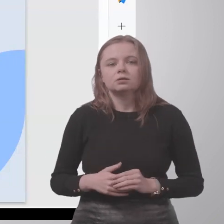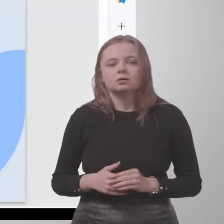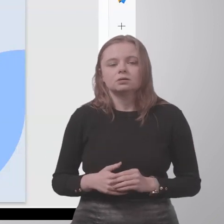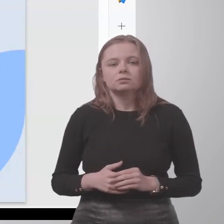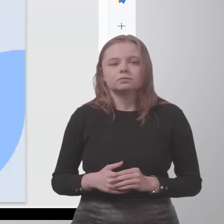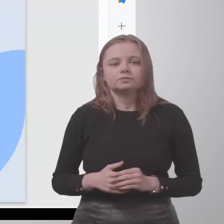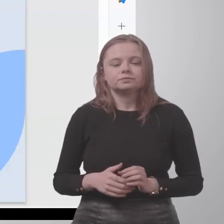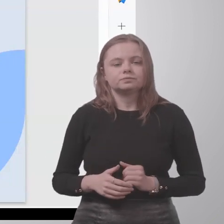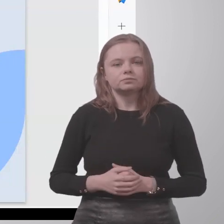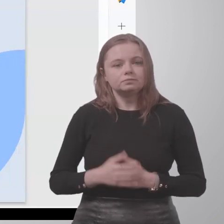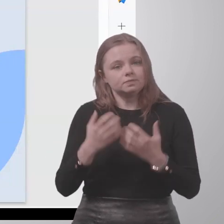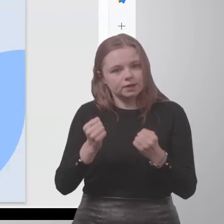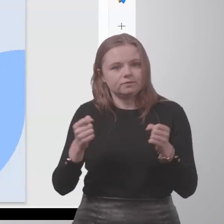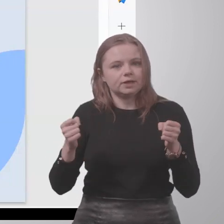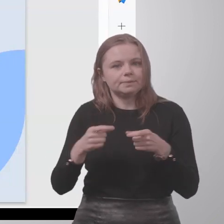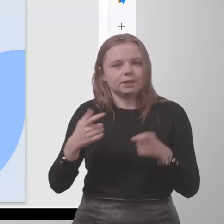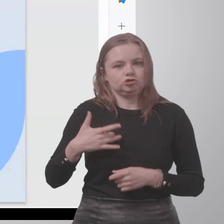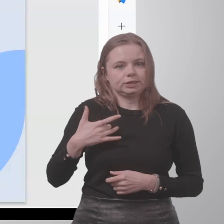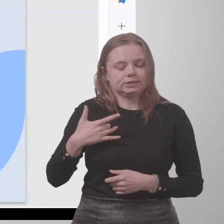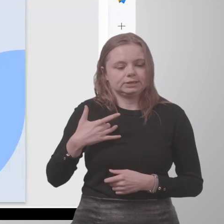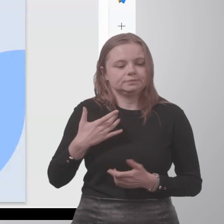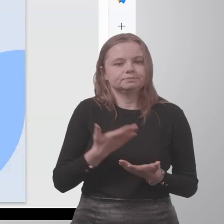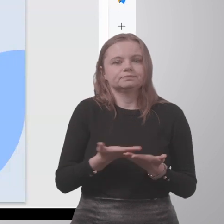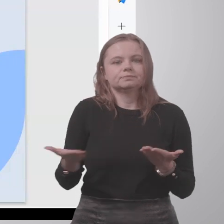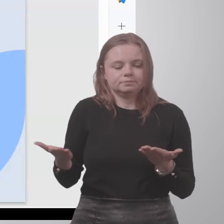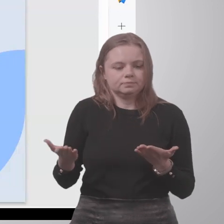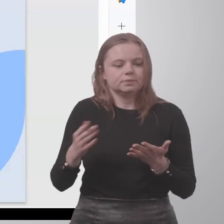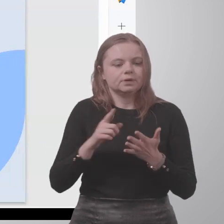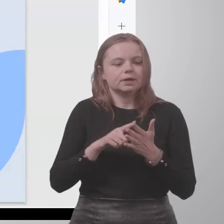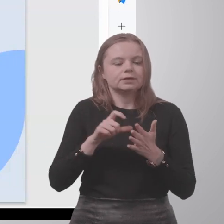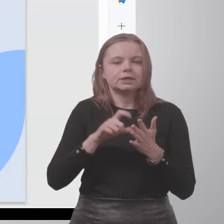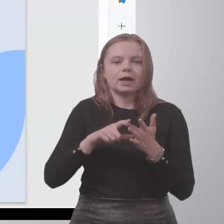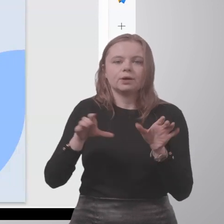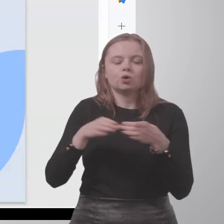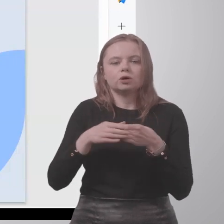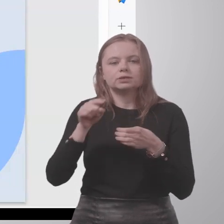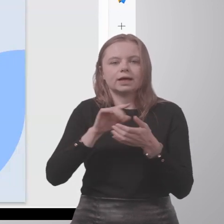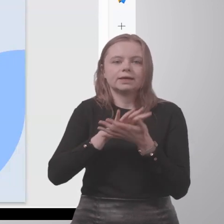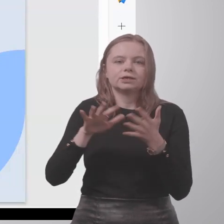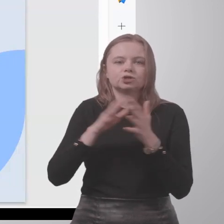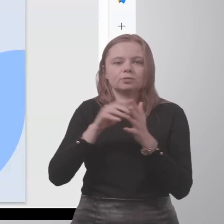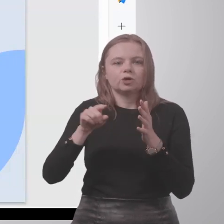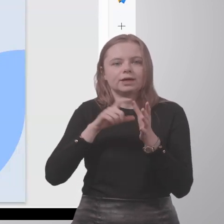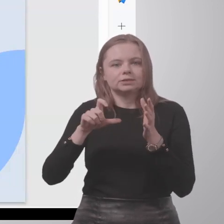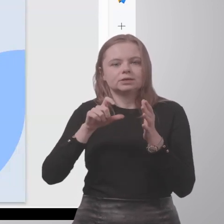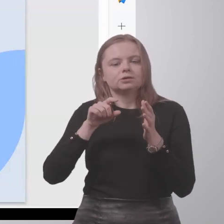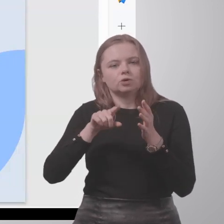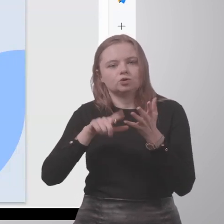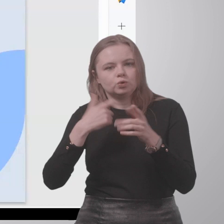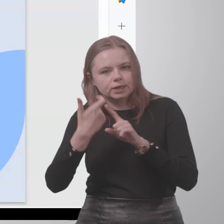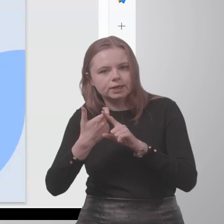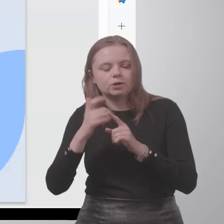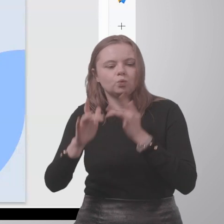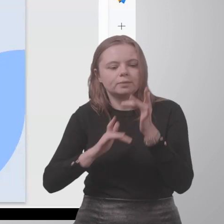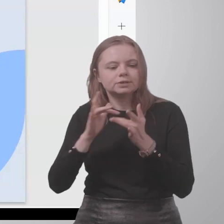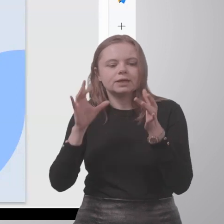media streams. You have the email address, which is EDI Caucus at